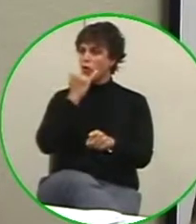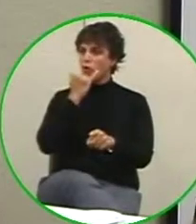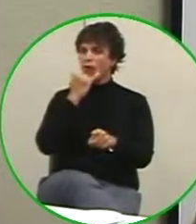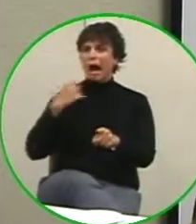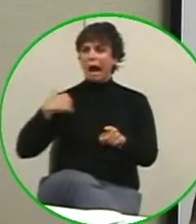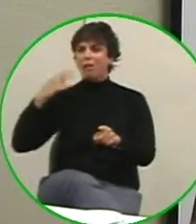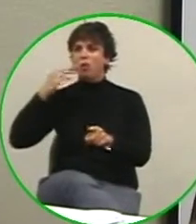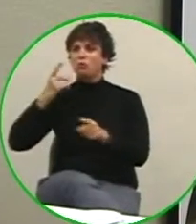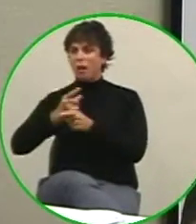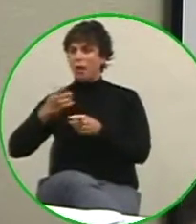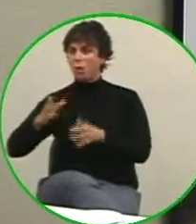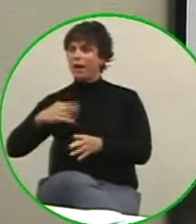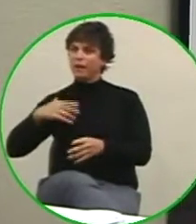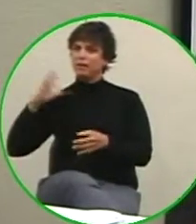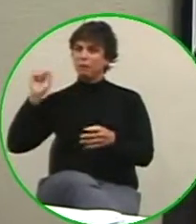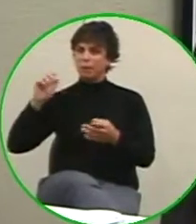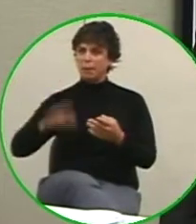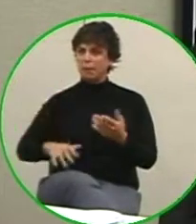they know the right way to do it.